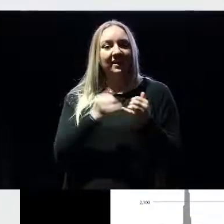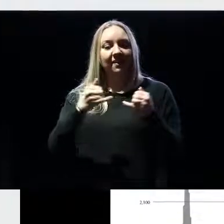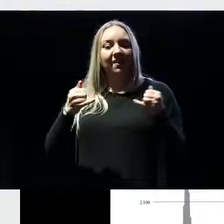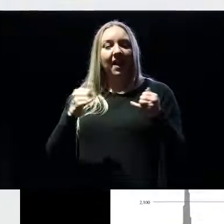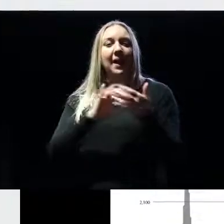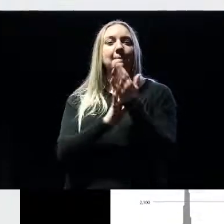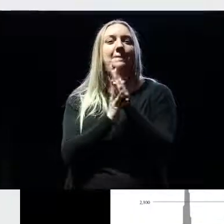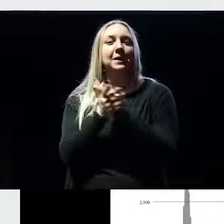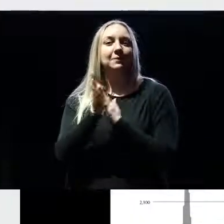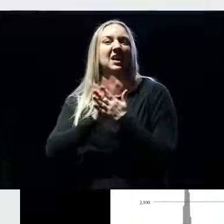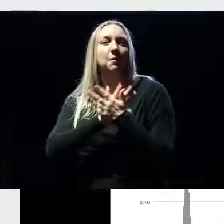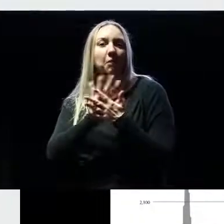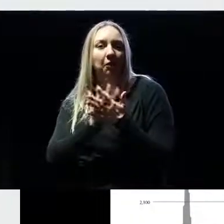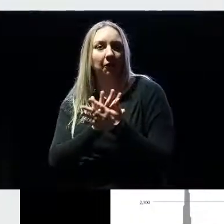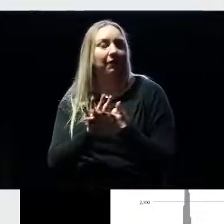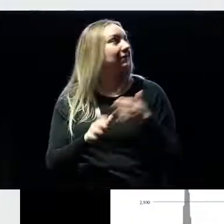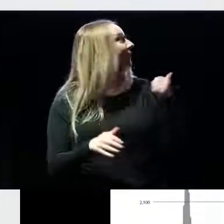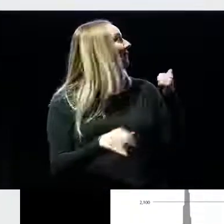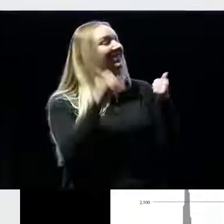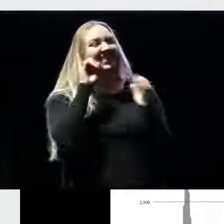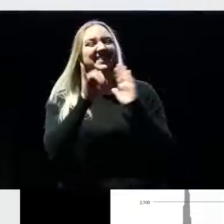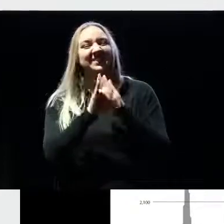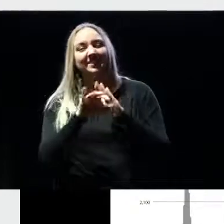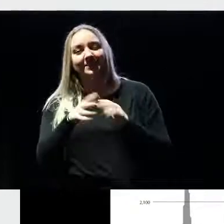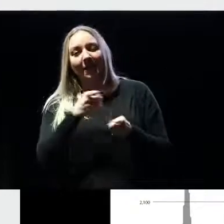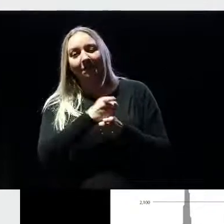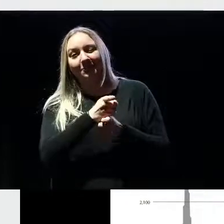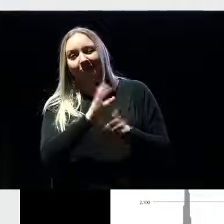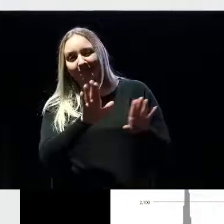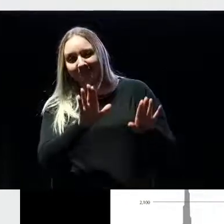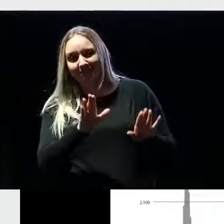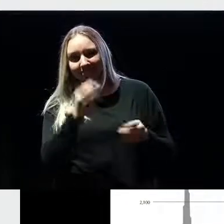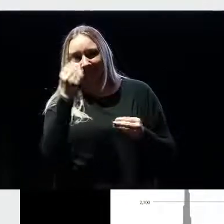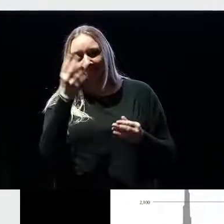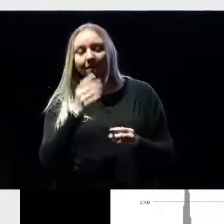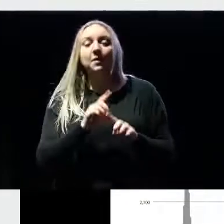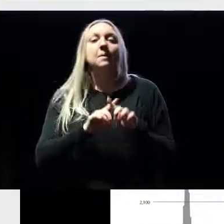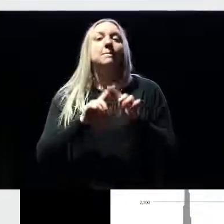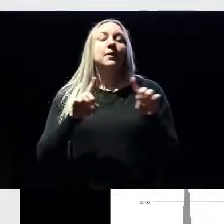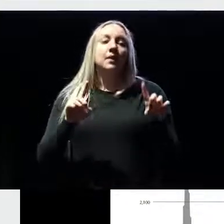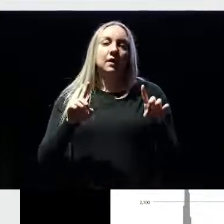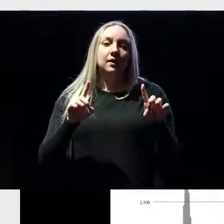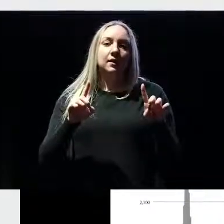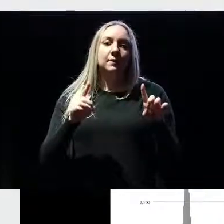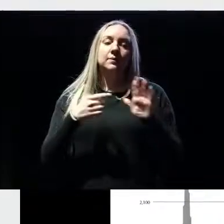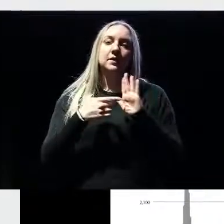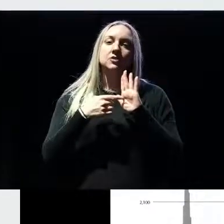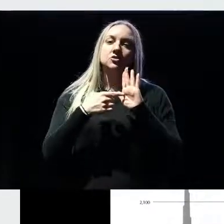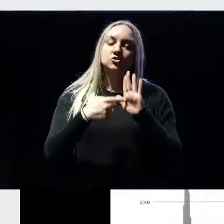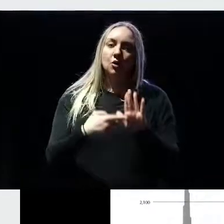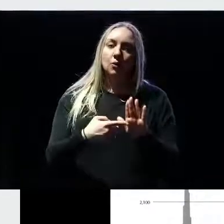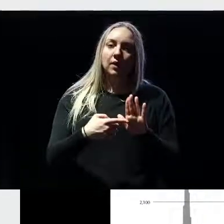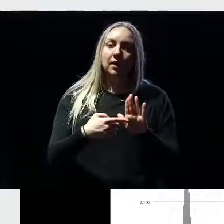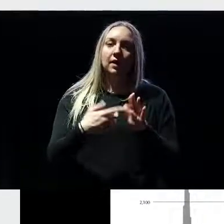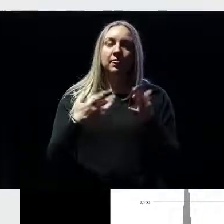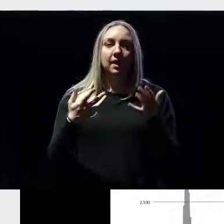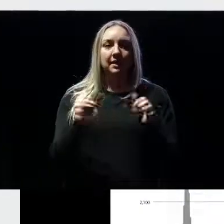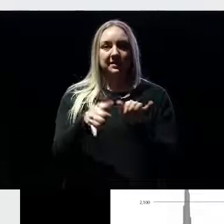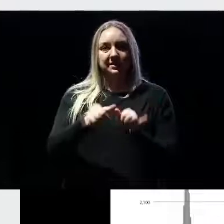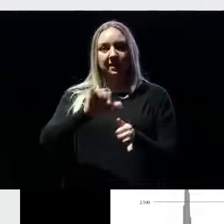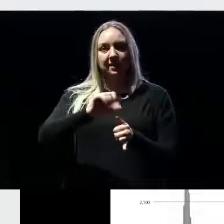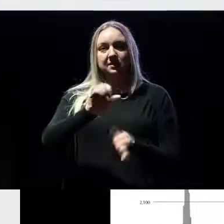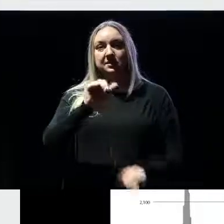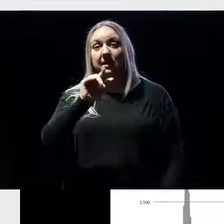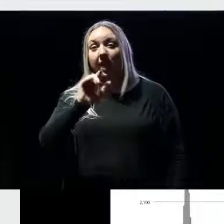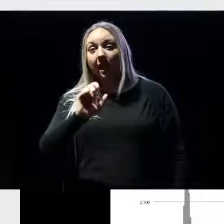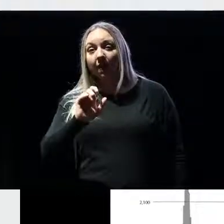I mean, the image is a little bit of a joke, I understand, but I think that it's trying to get across this point that scale and